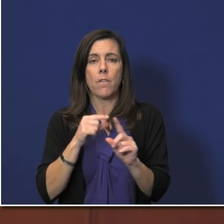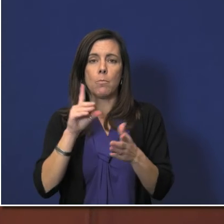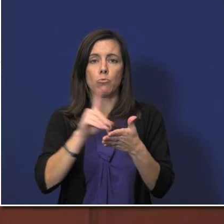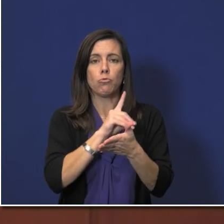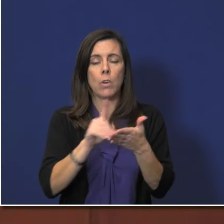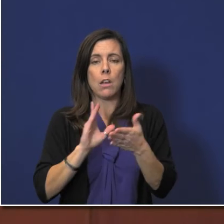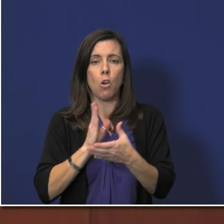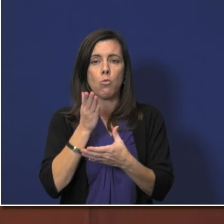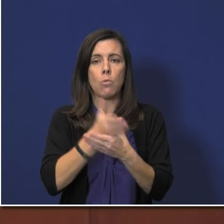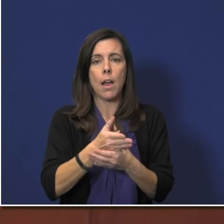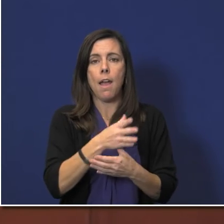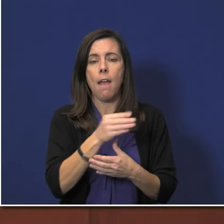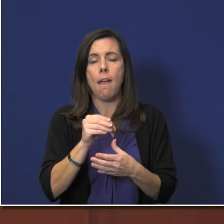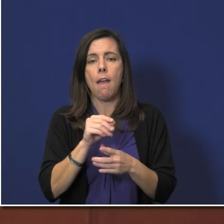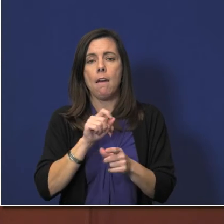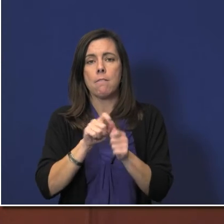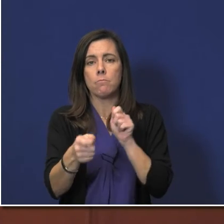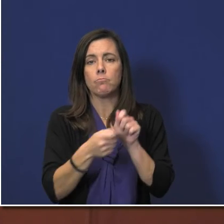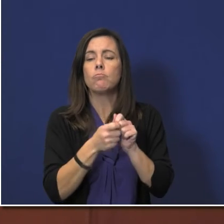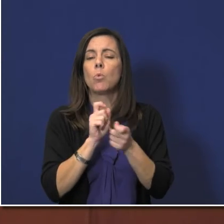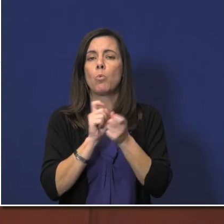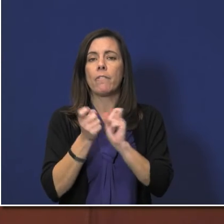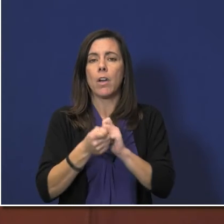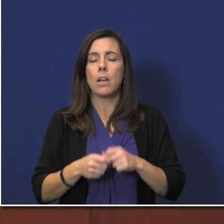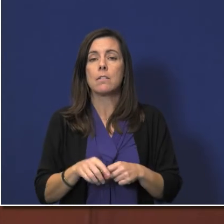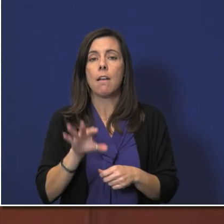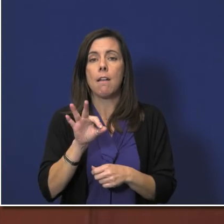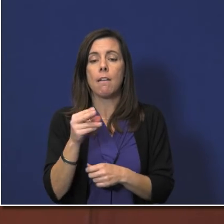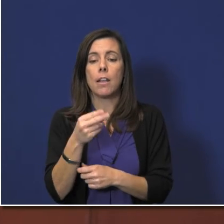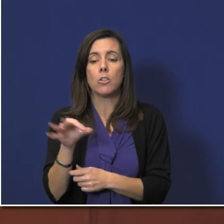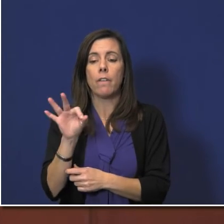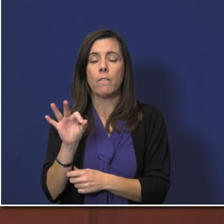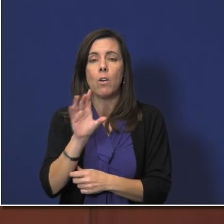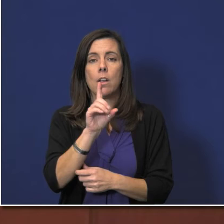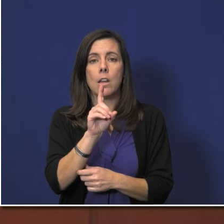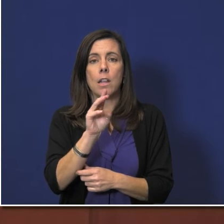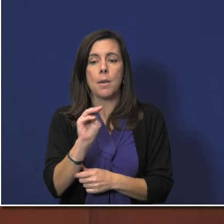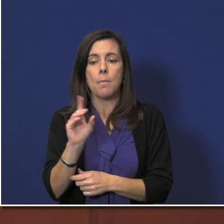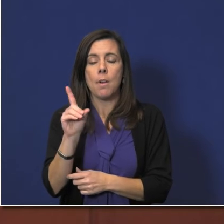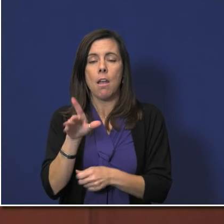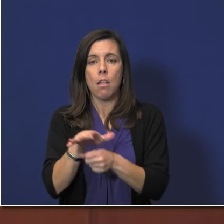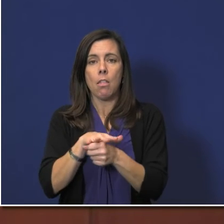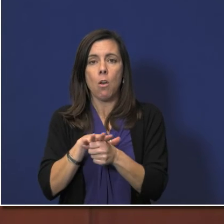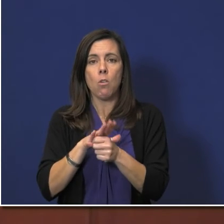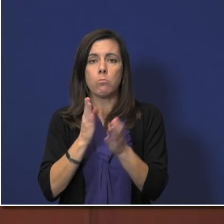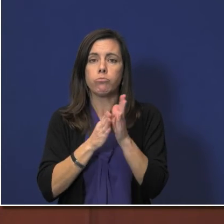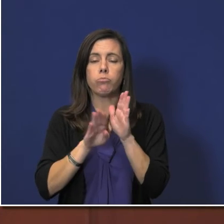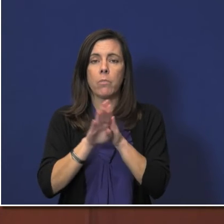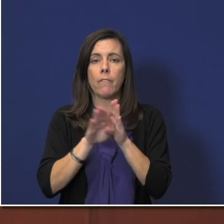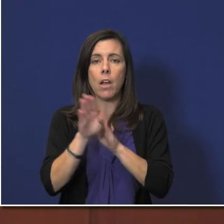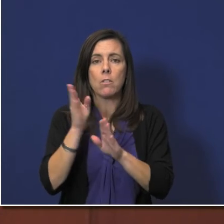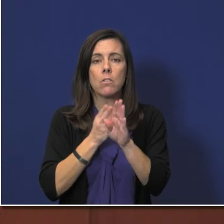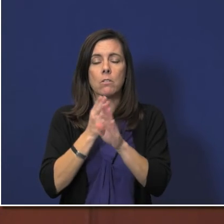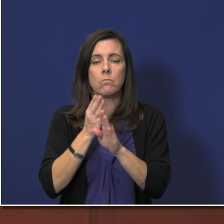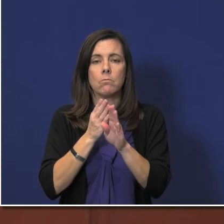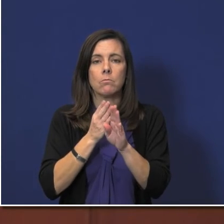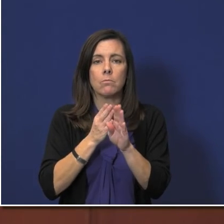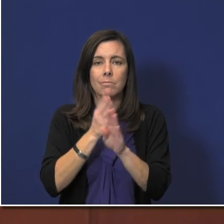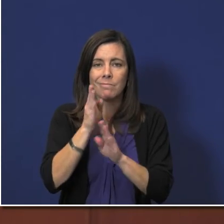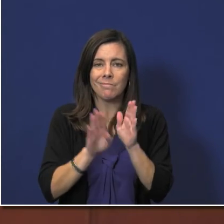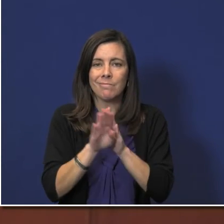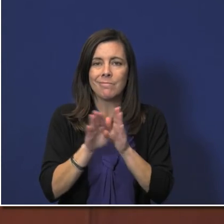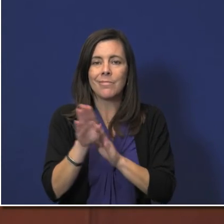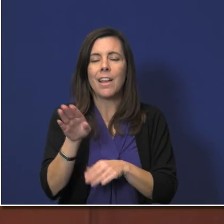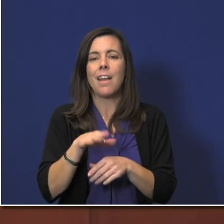and retaliation are revised. 9H4, DMD local professional development, professional meetings and visitations,